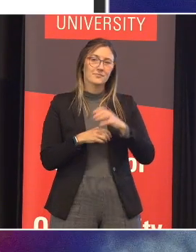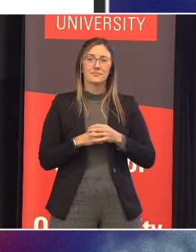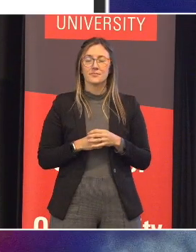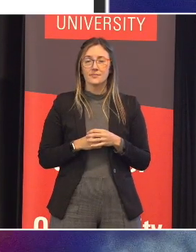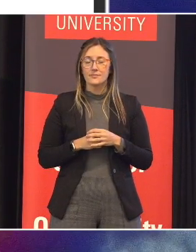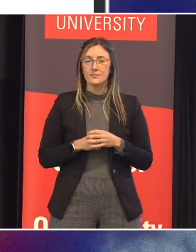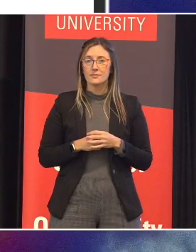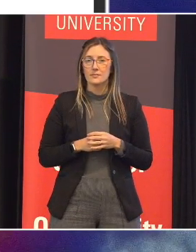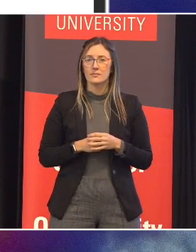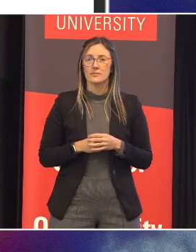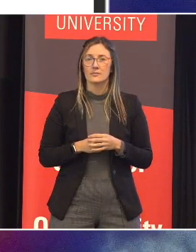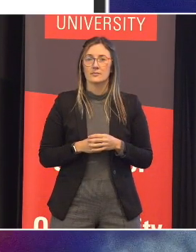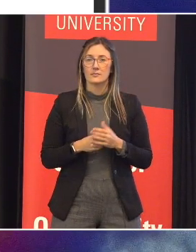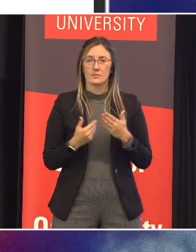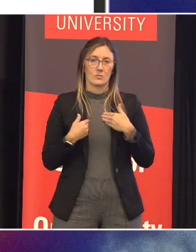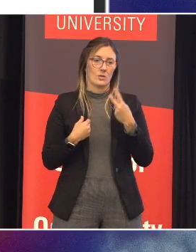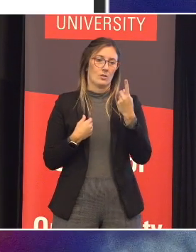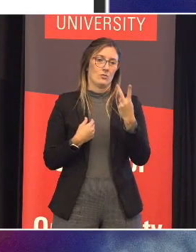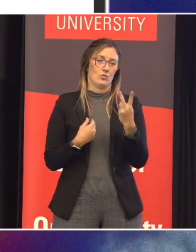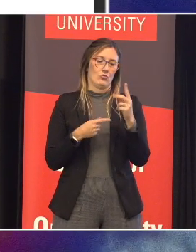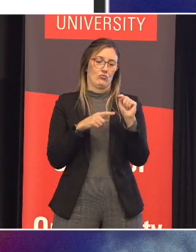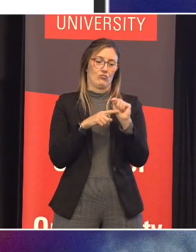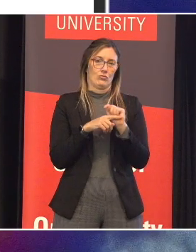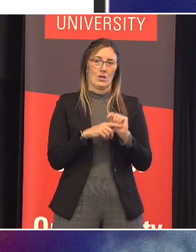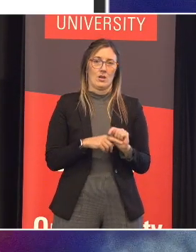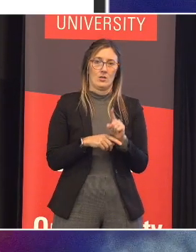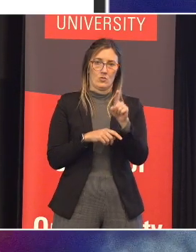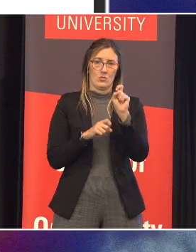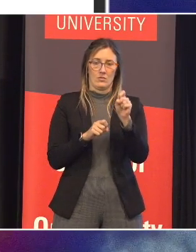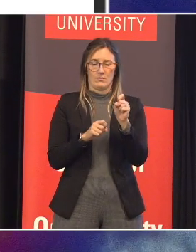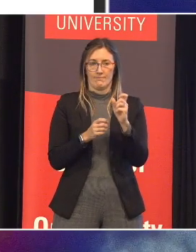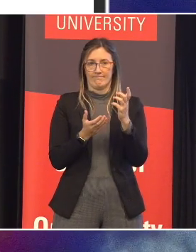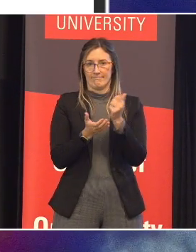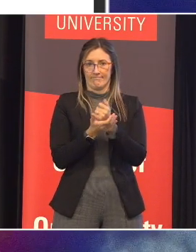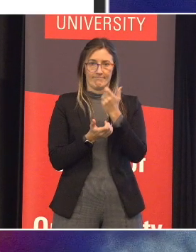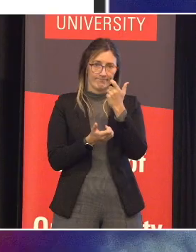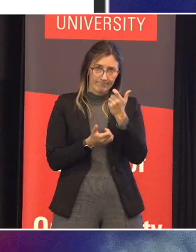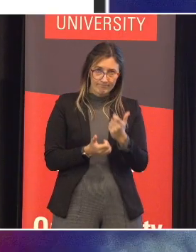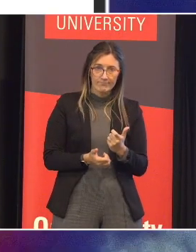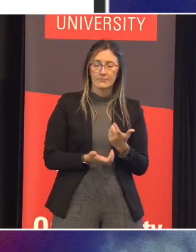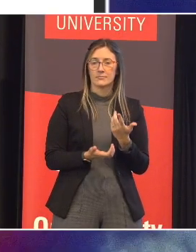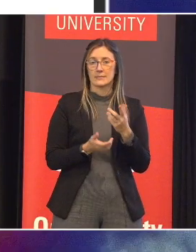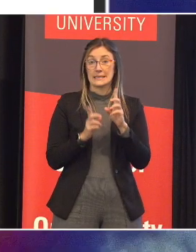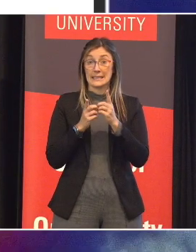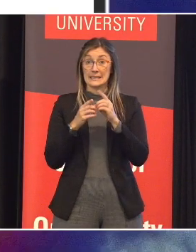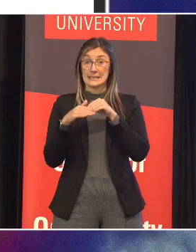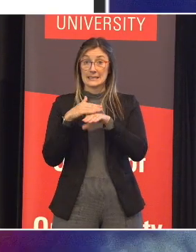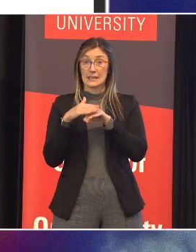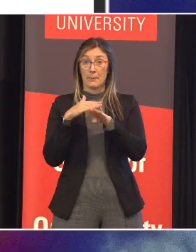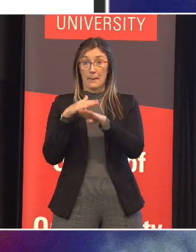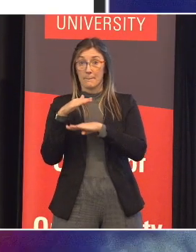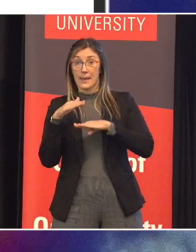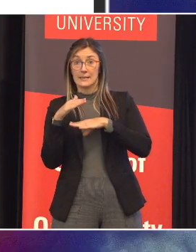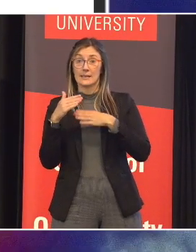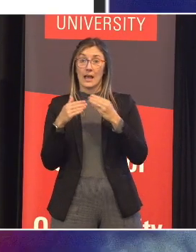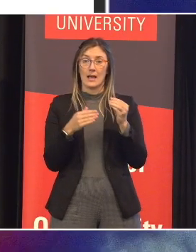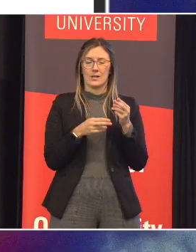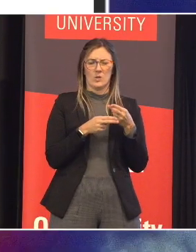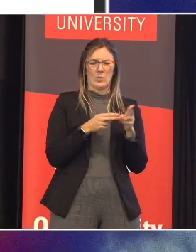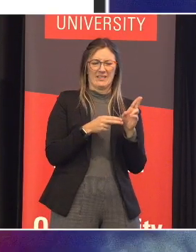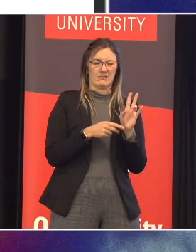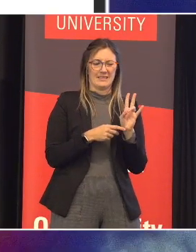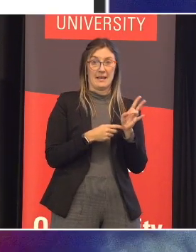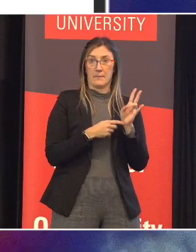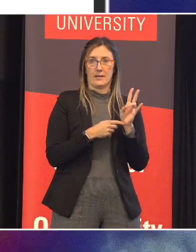at the 2 trainings that we have in Reporter, Digital Accessibility Basics, and the quick little 7-minute video